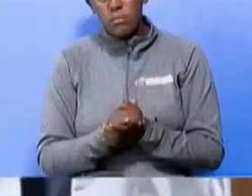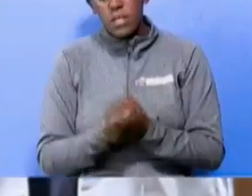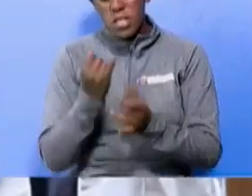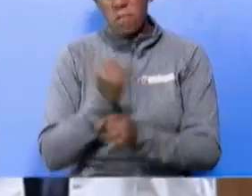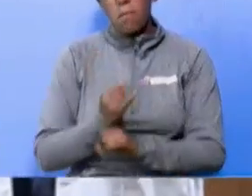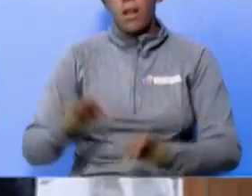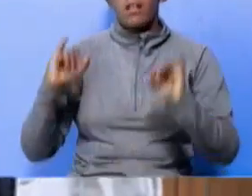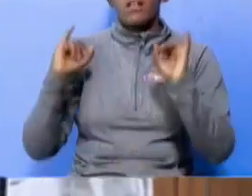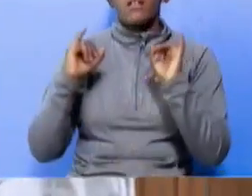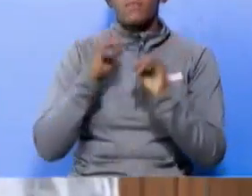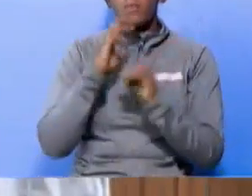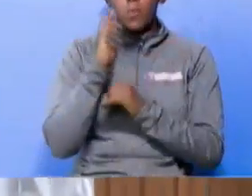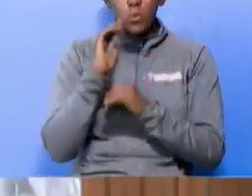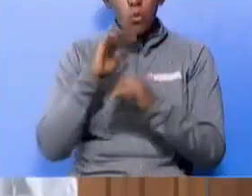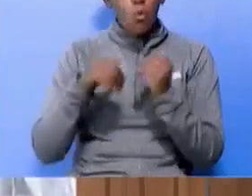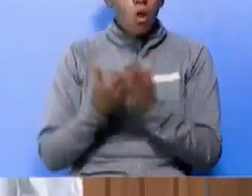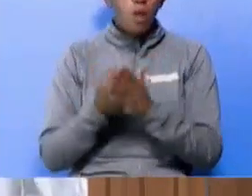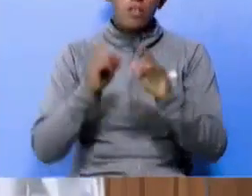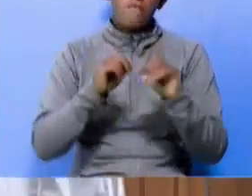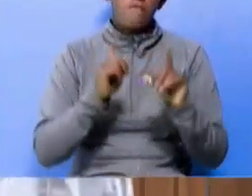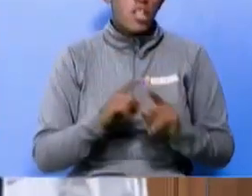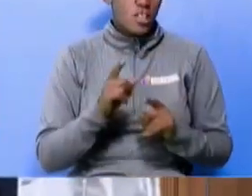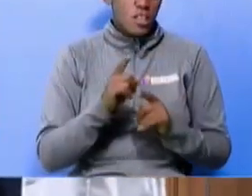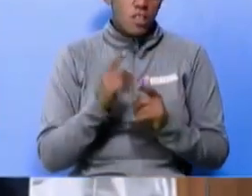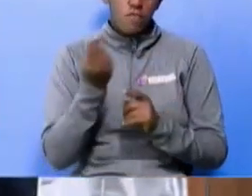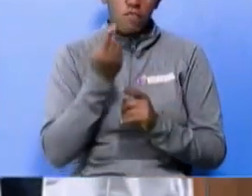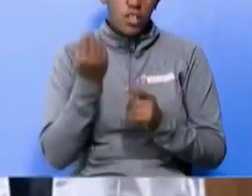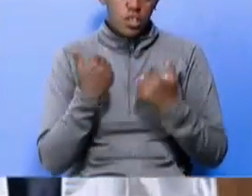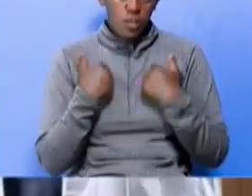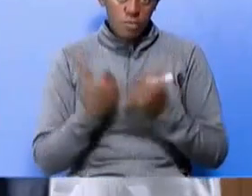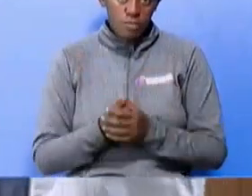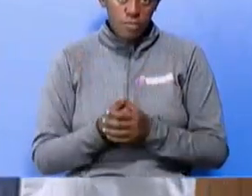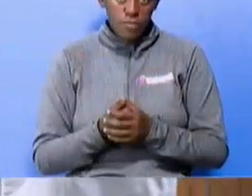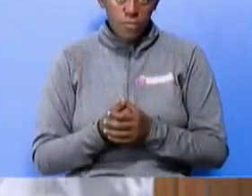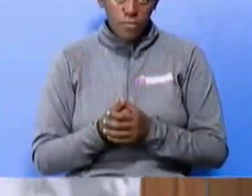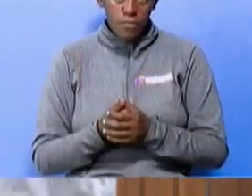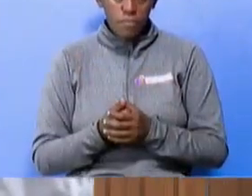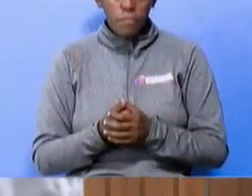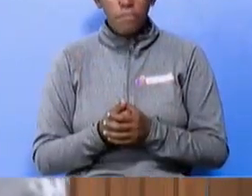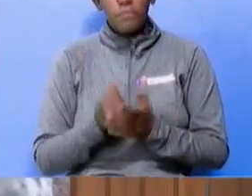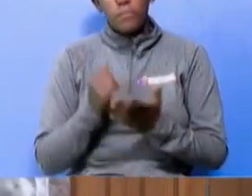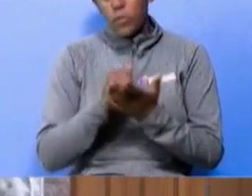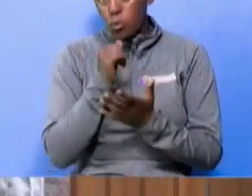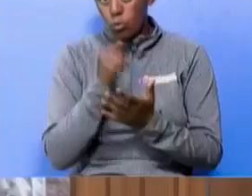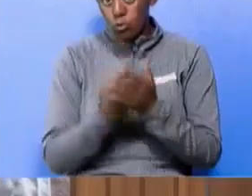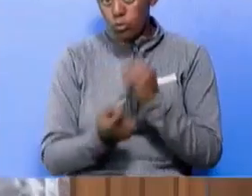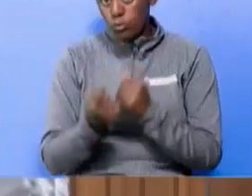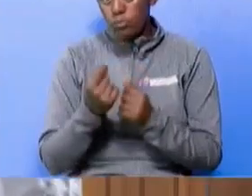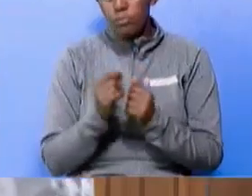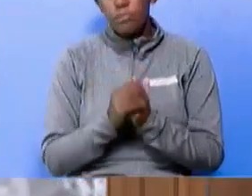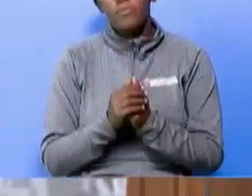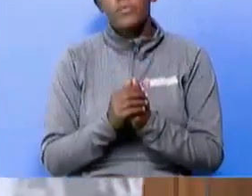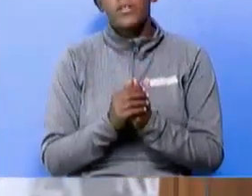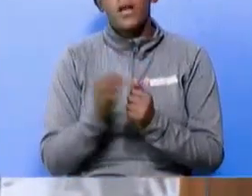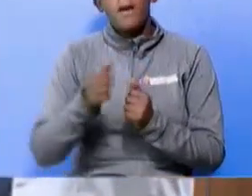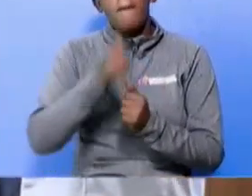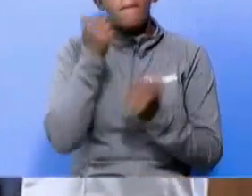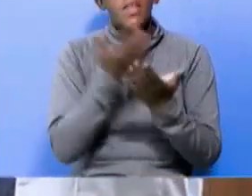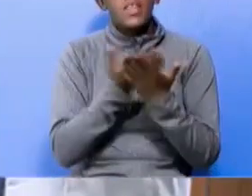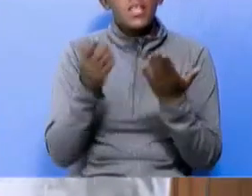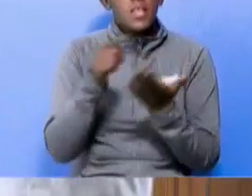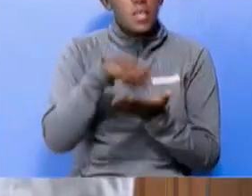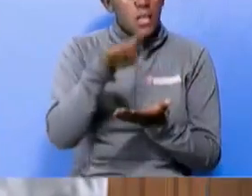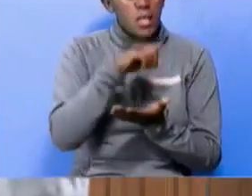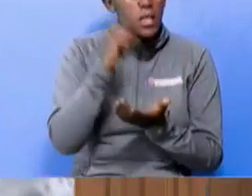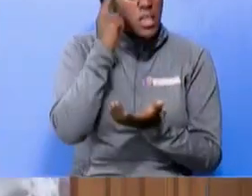that's why, because they all have different functions. It's not only that. The main thing that you have to